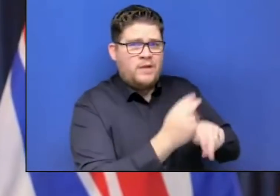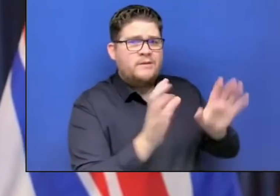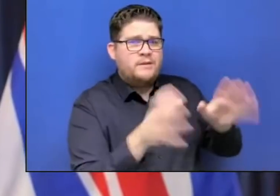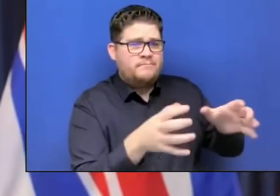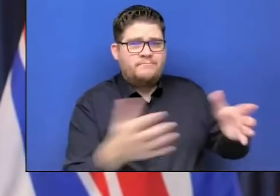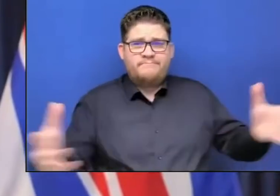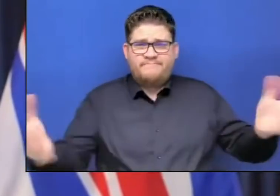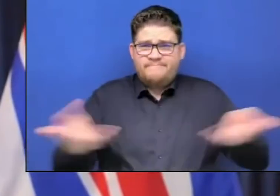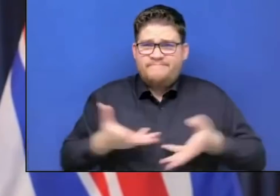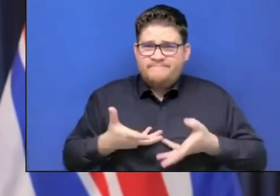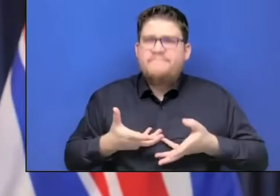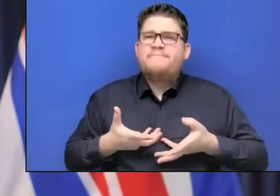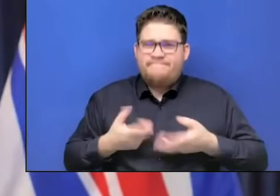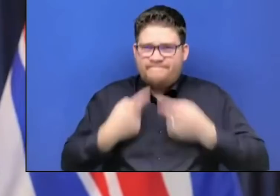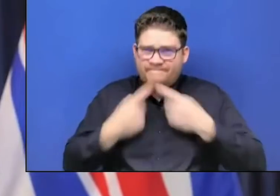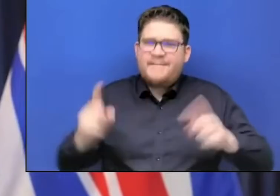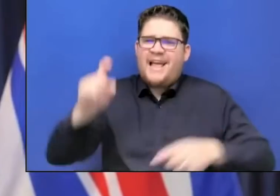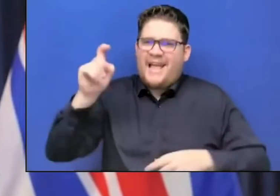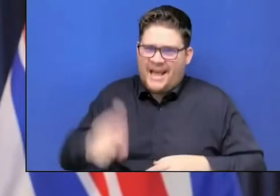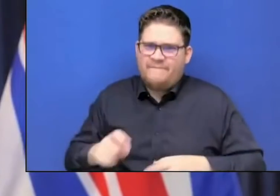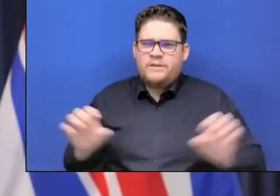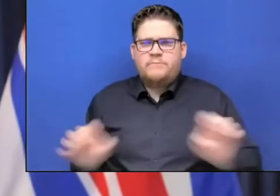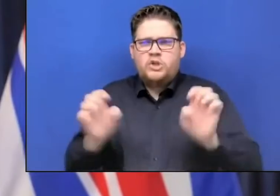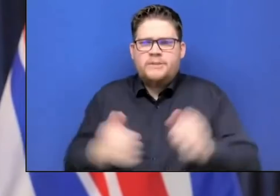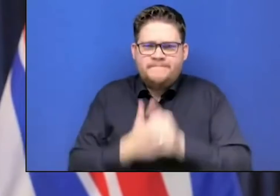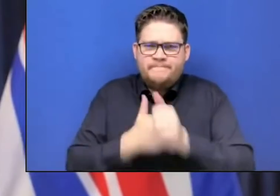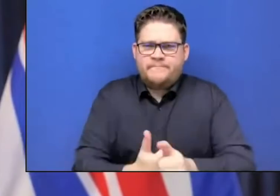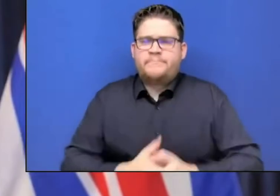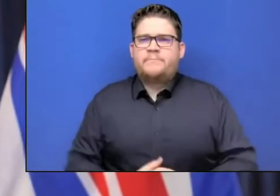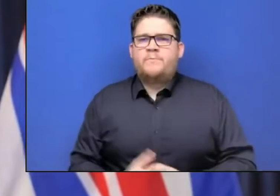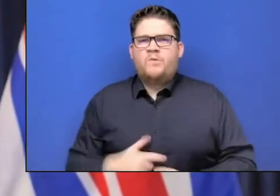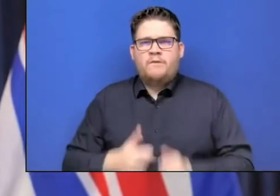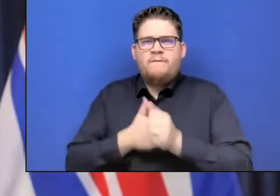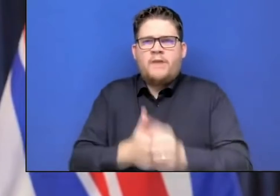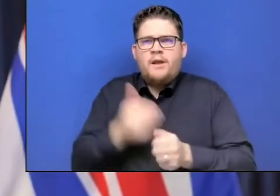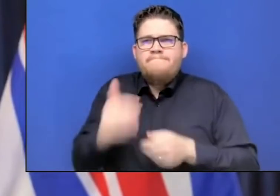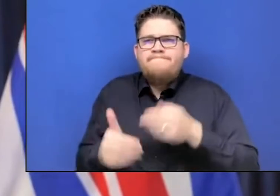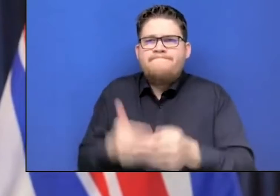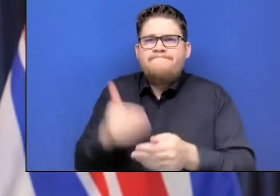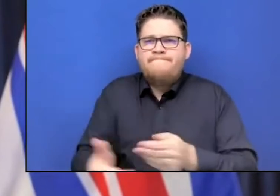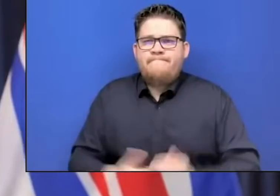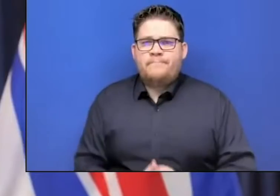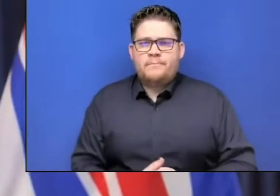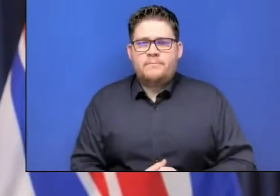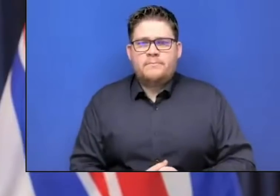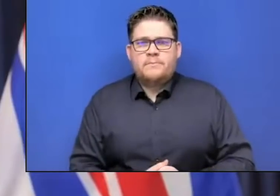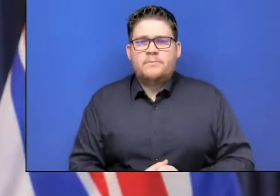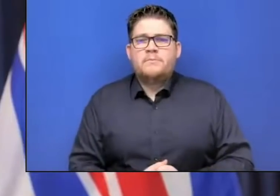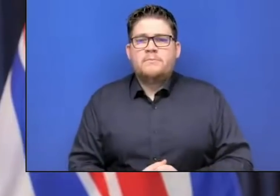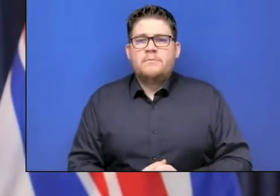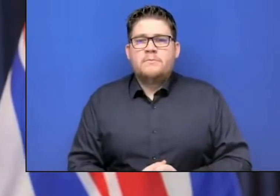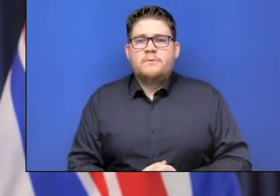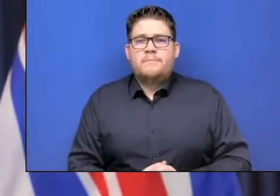steps to respond to the emergency to this point, the next steps in this response may necessitate extraordinary measures